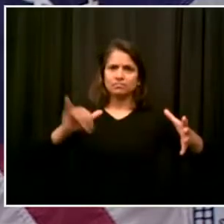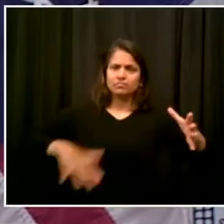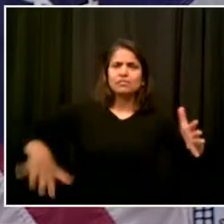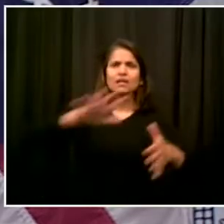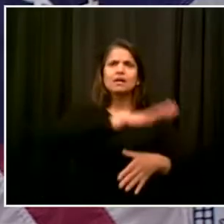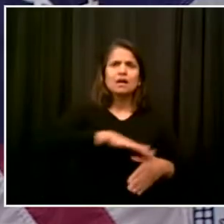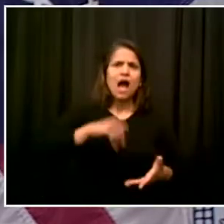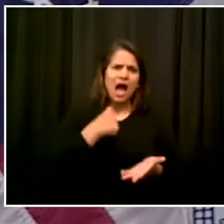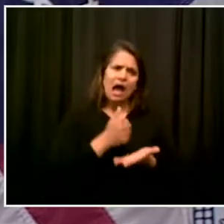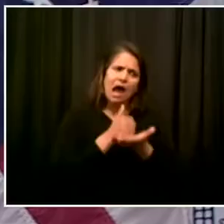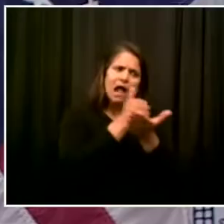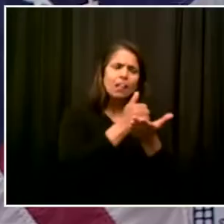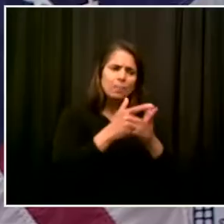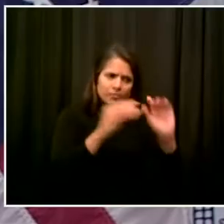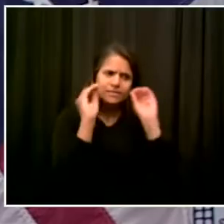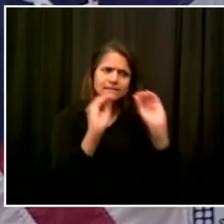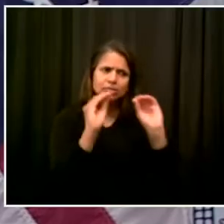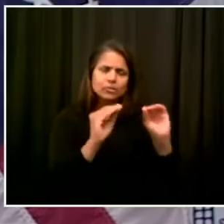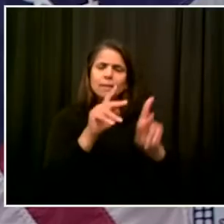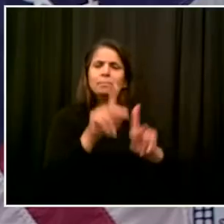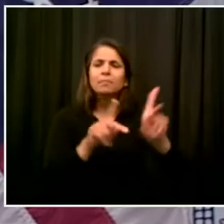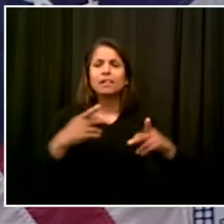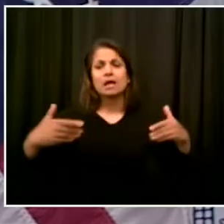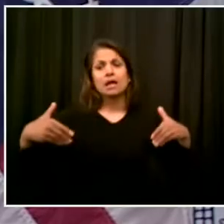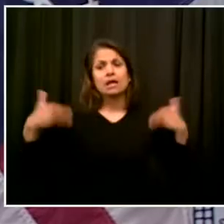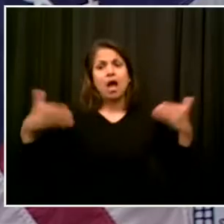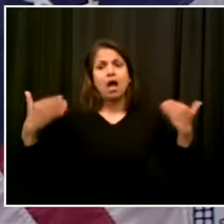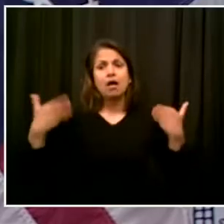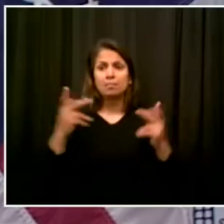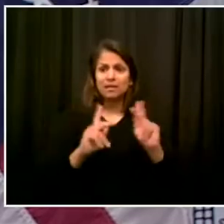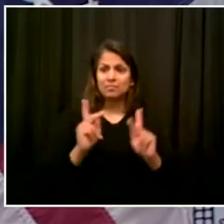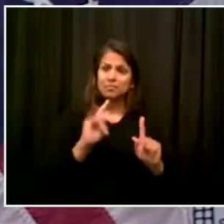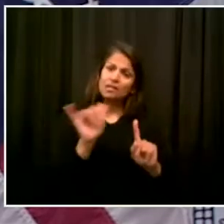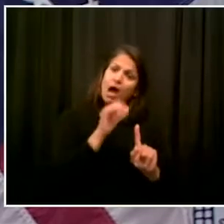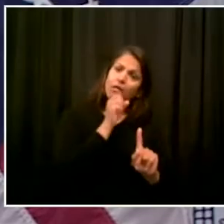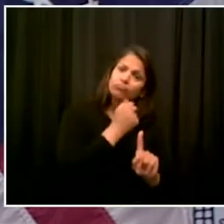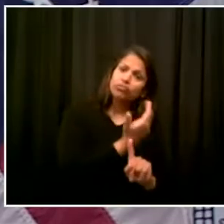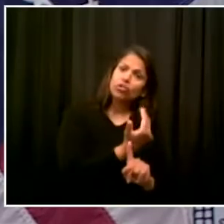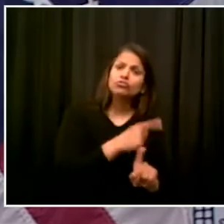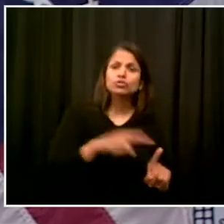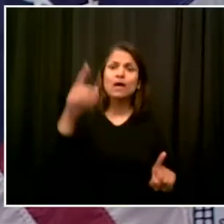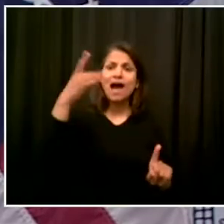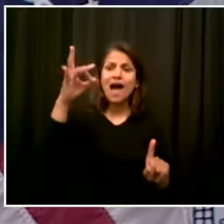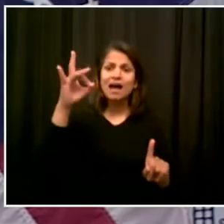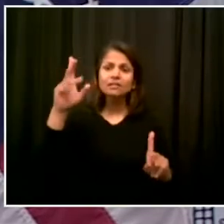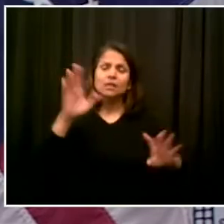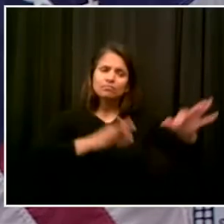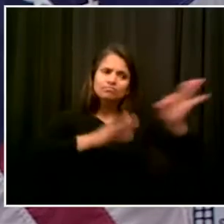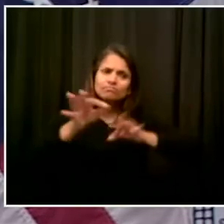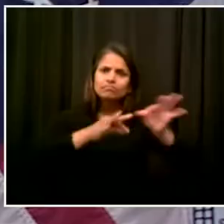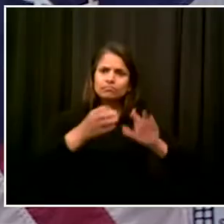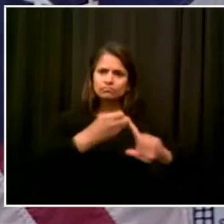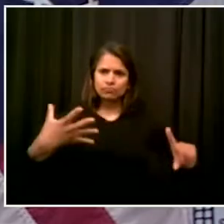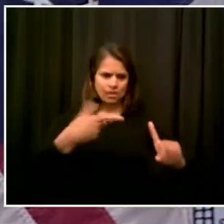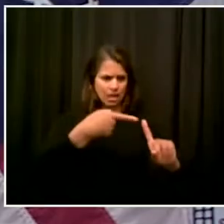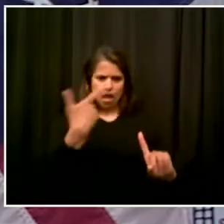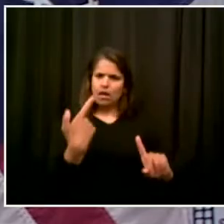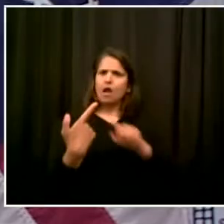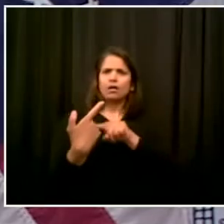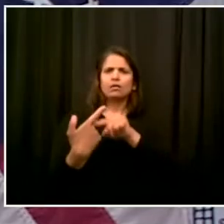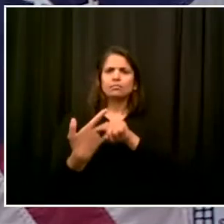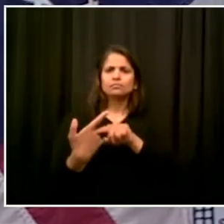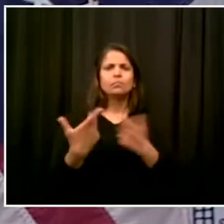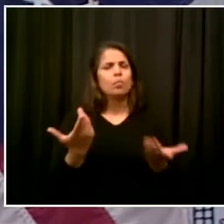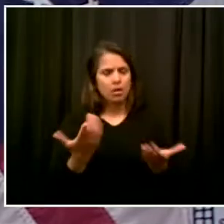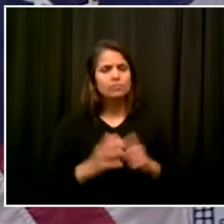got to believe that people will be safe. What's your next? And just as a follow-up, so what is the plan to address the spike